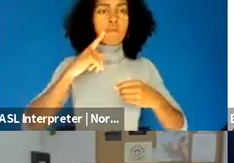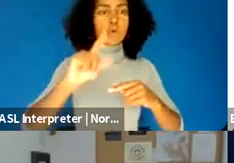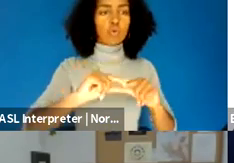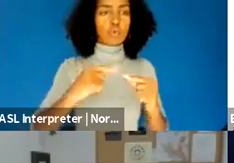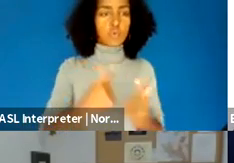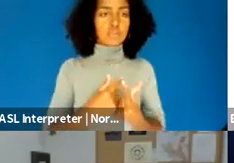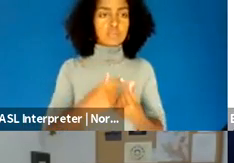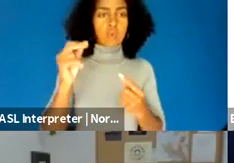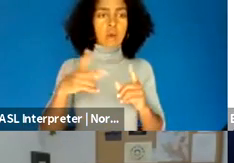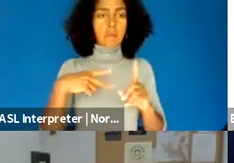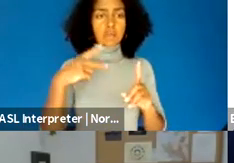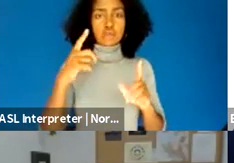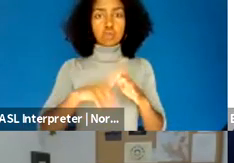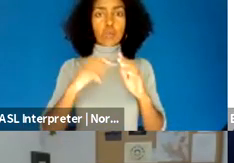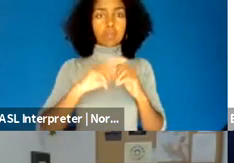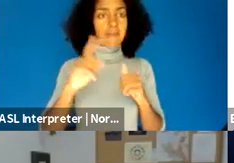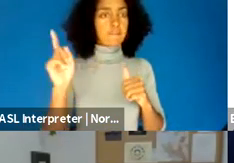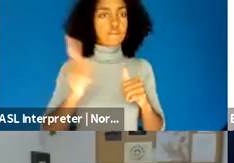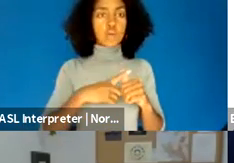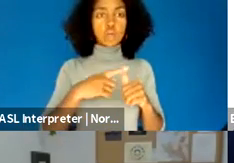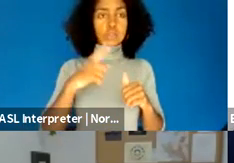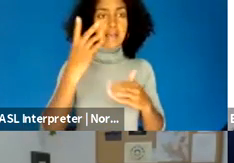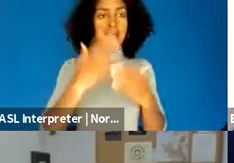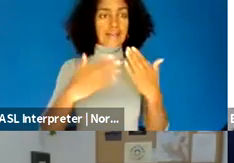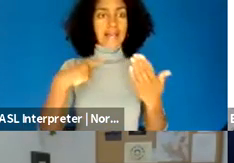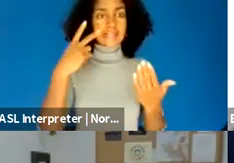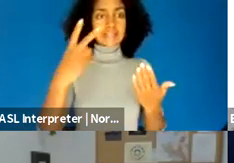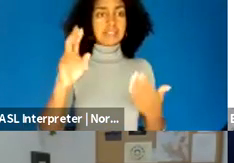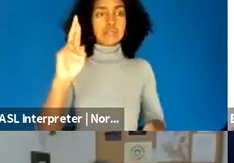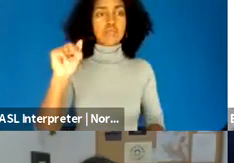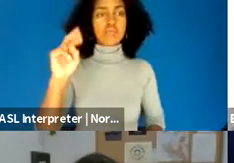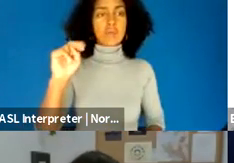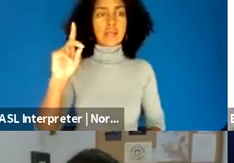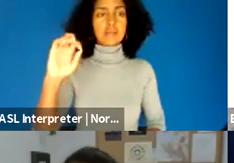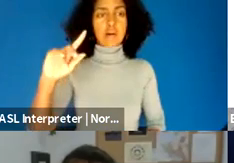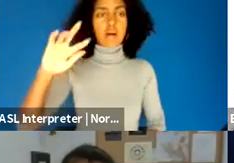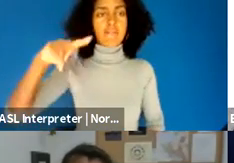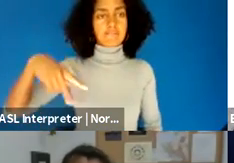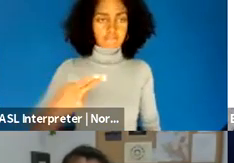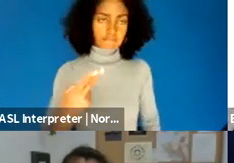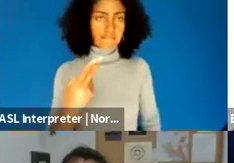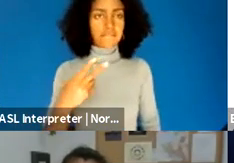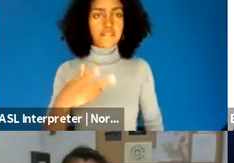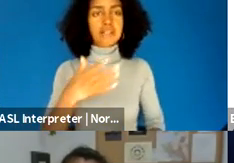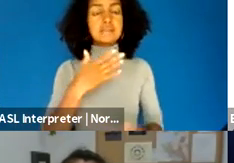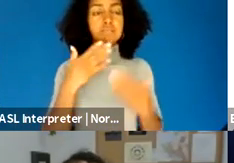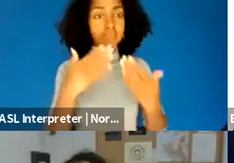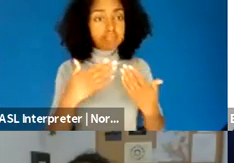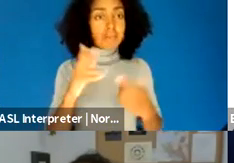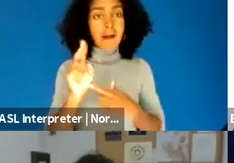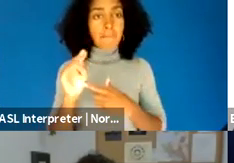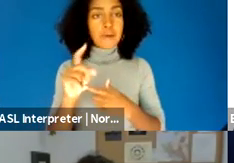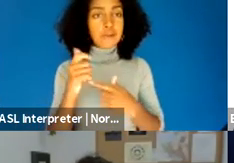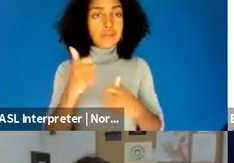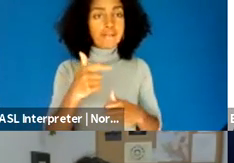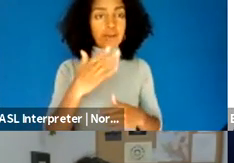Okay, I'm going to just start with the first hand that I see, Randolph. Hey, why don't you unmute yourself? Good morning.